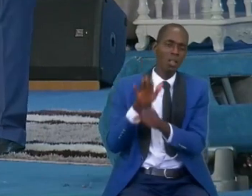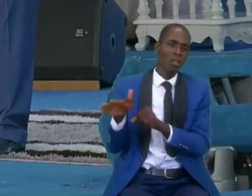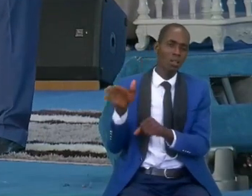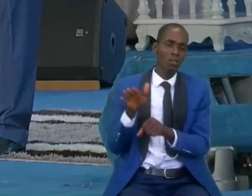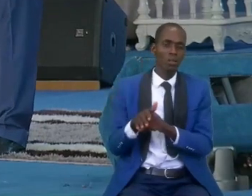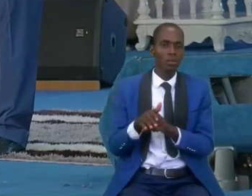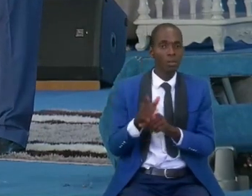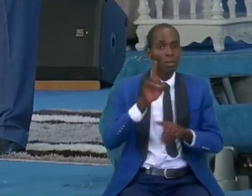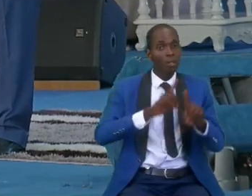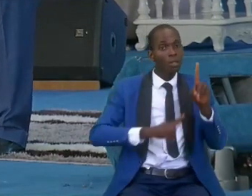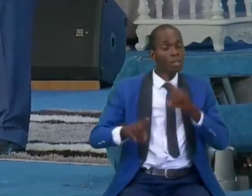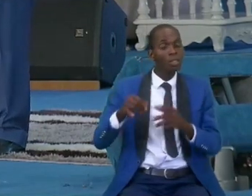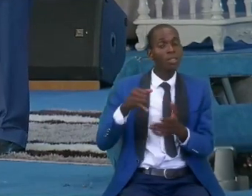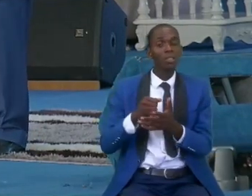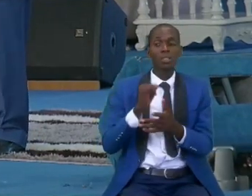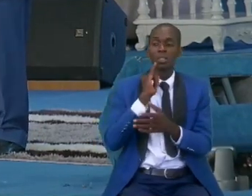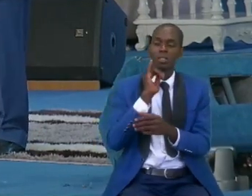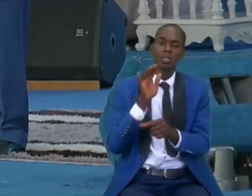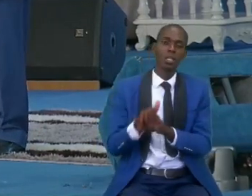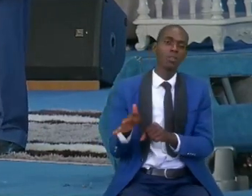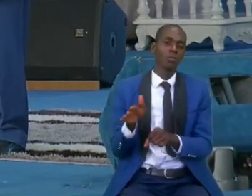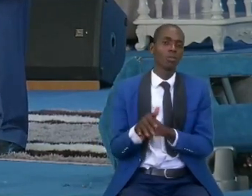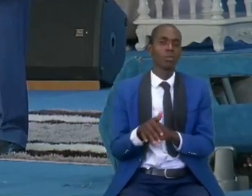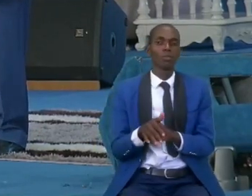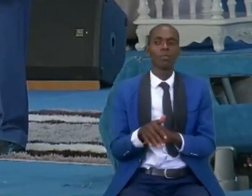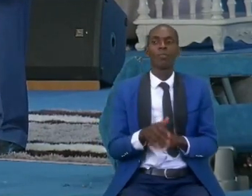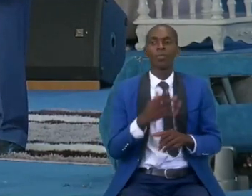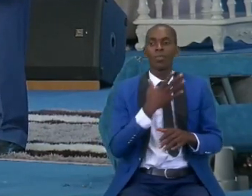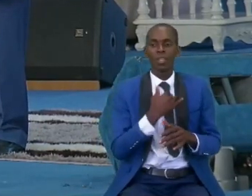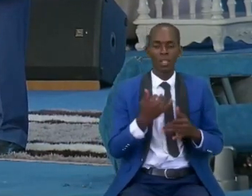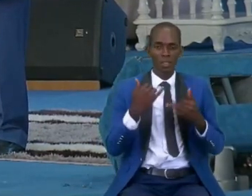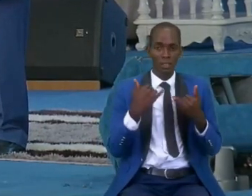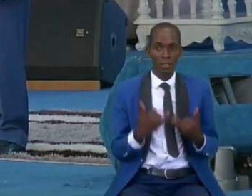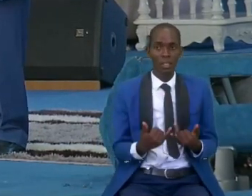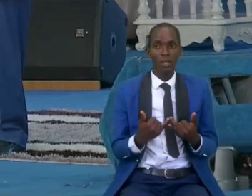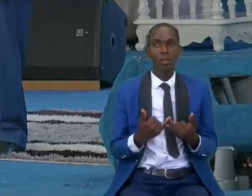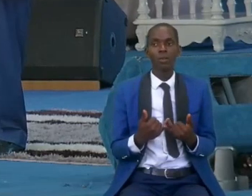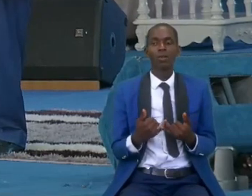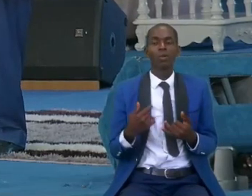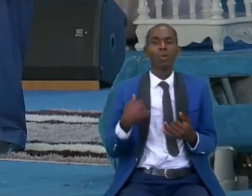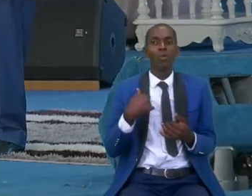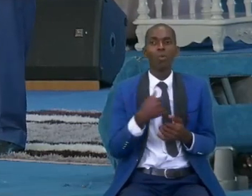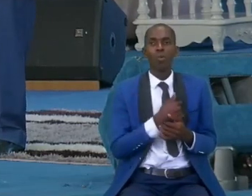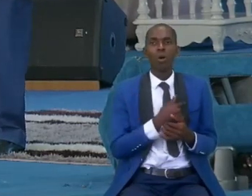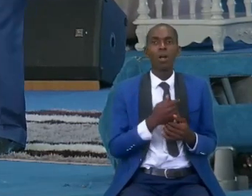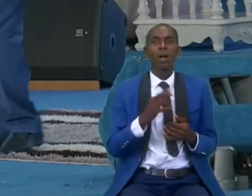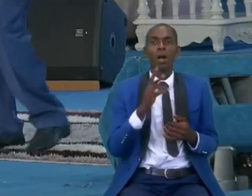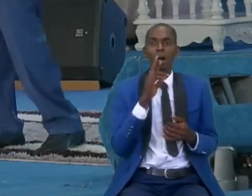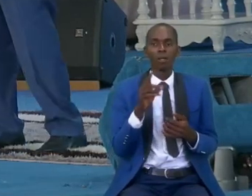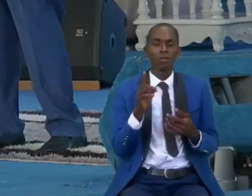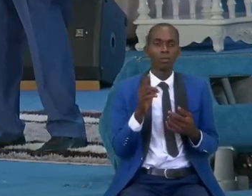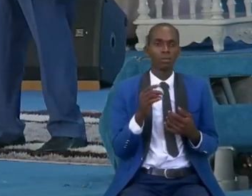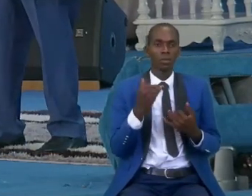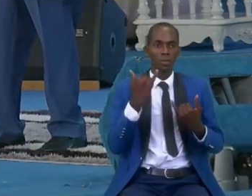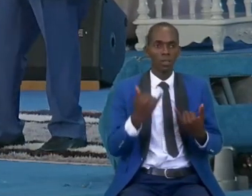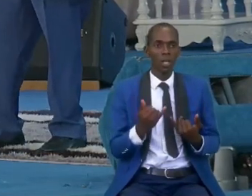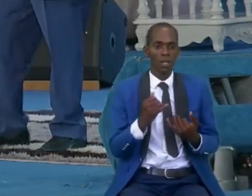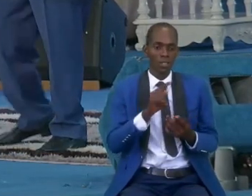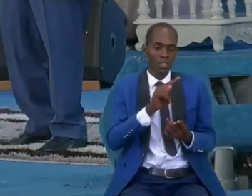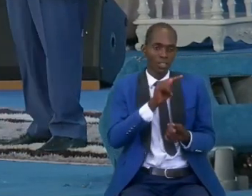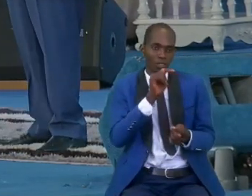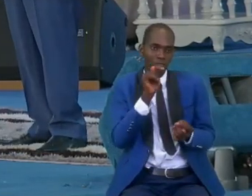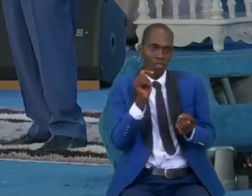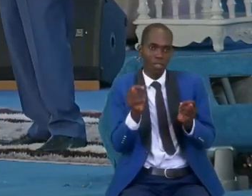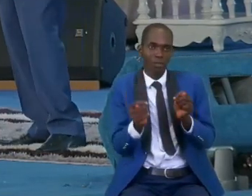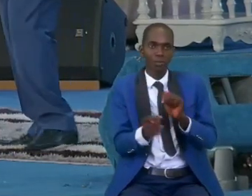that we'll be transformed. That's the word right there. Transformed by the renewing of